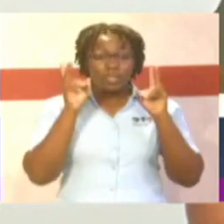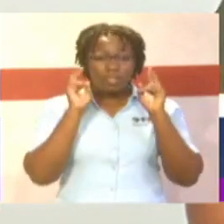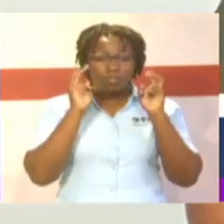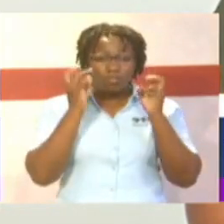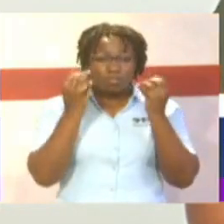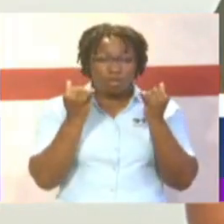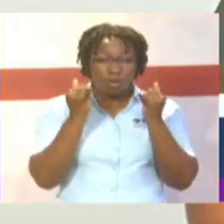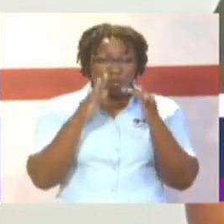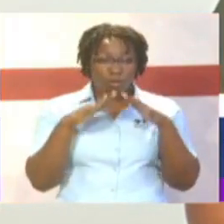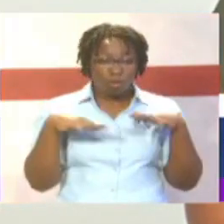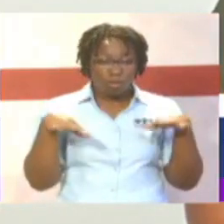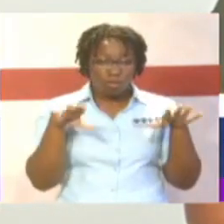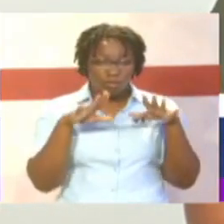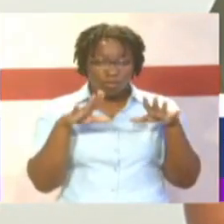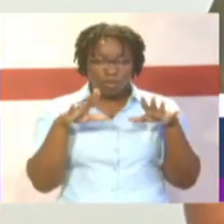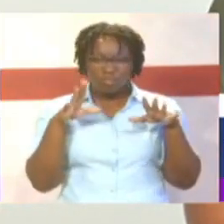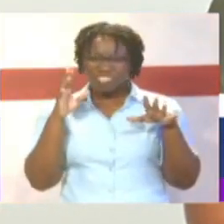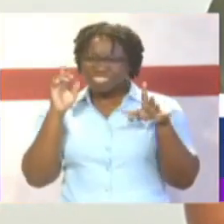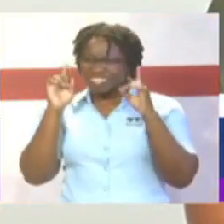we speak about COVID-19.